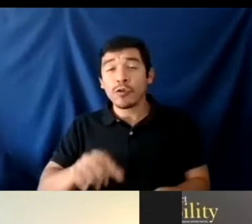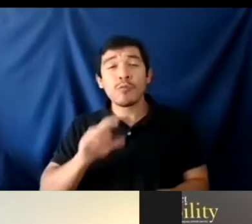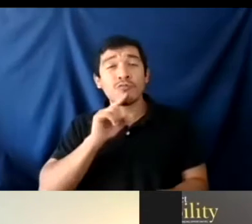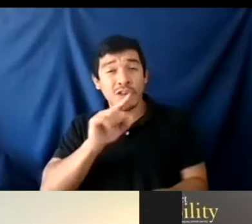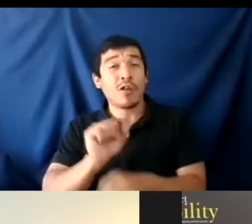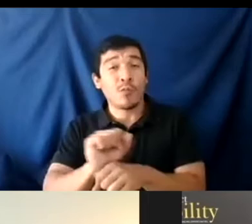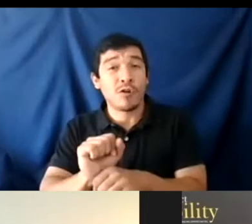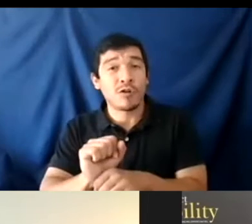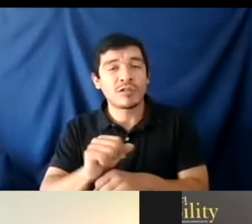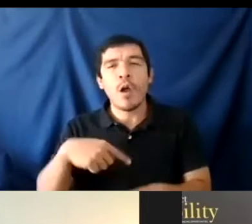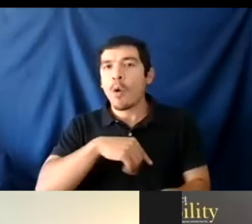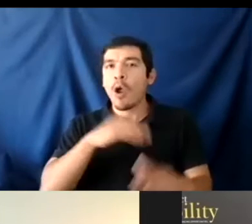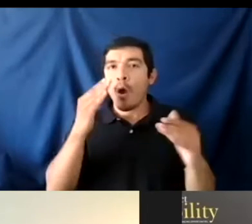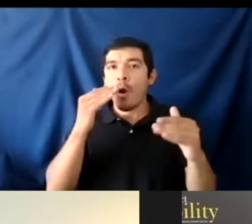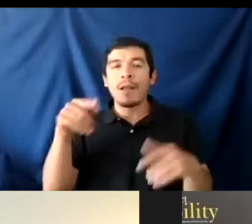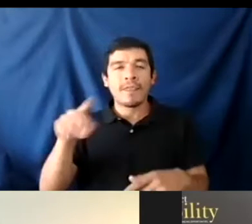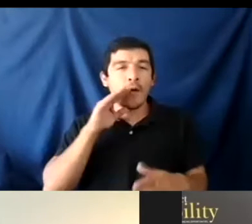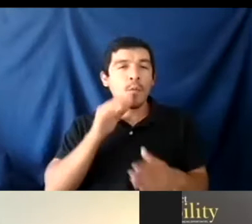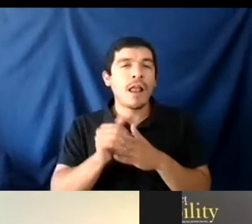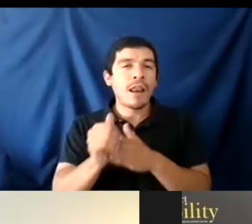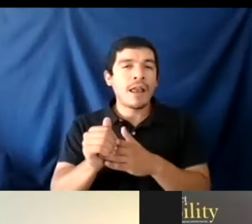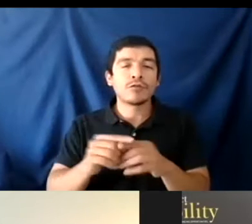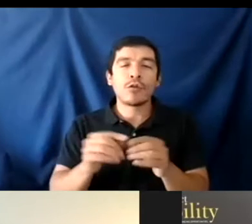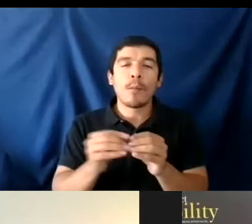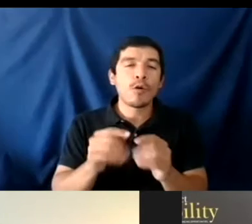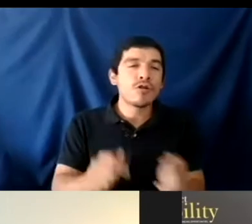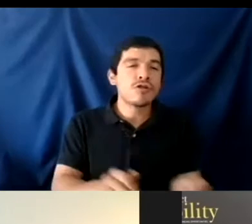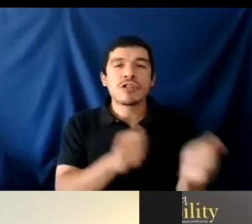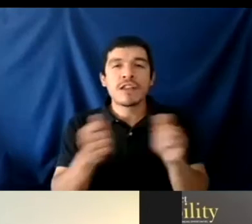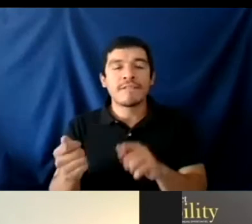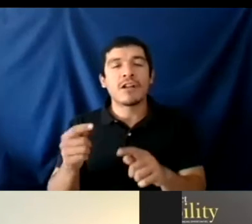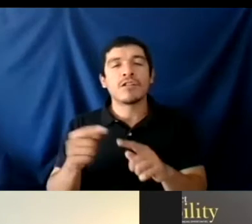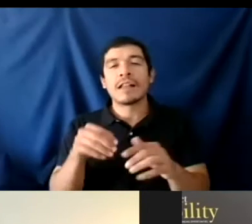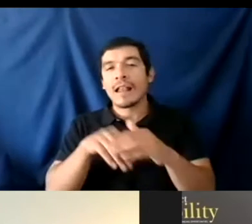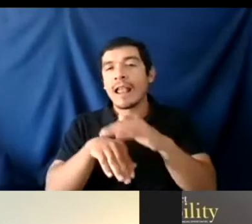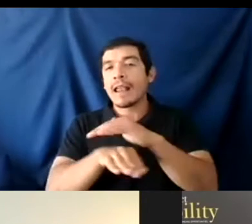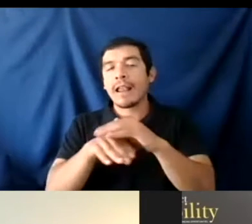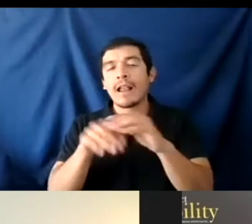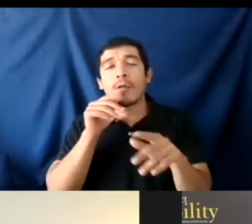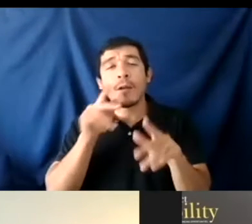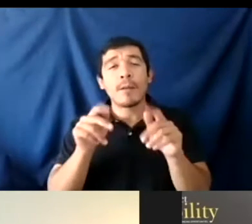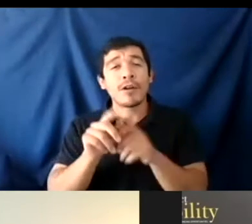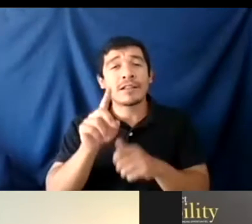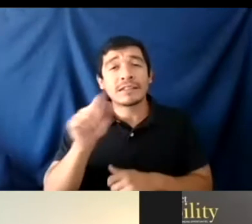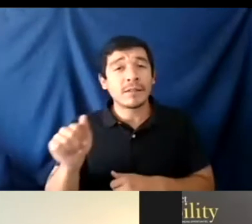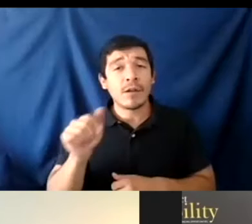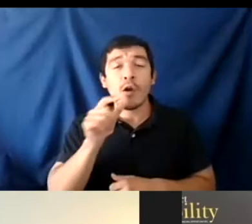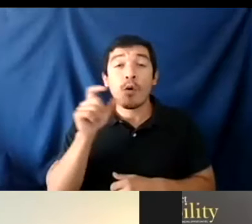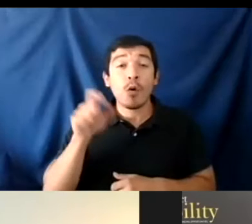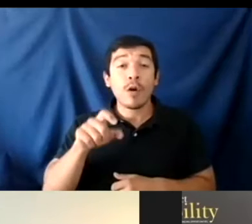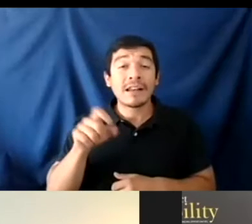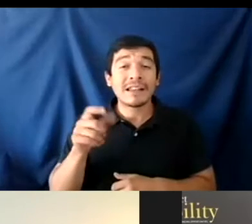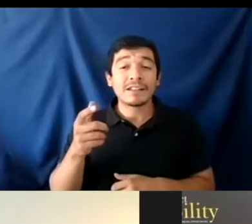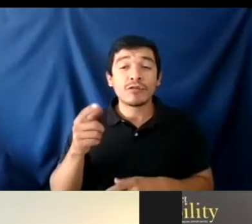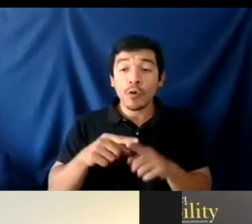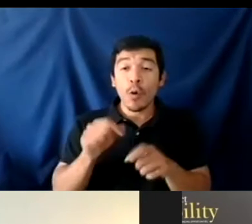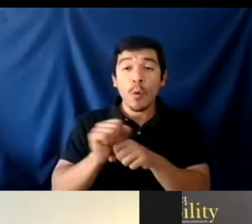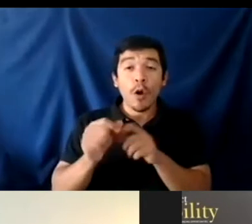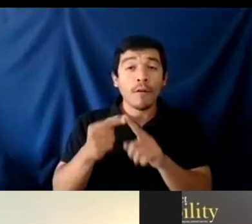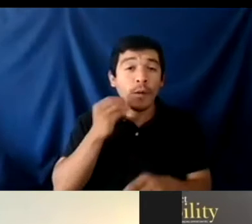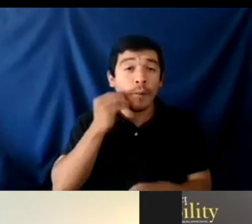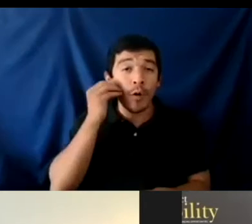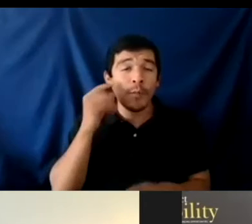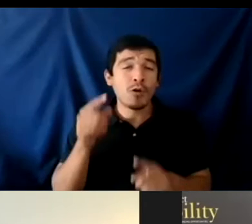hoping that this will dramatically lead to accommodations for employees with disabilities who may need telework as an option to do the best job that they